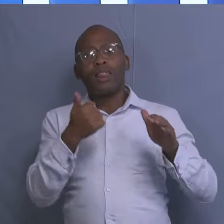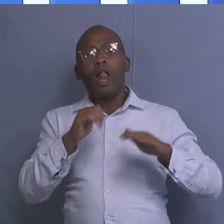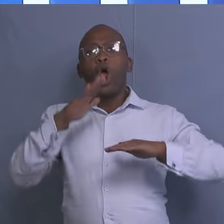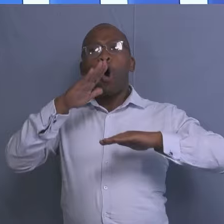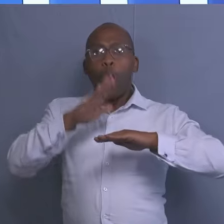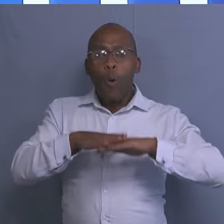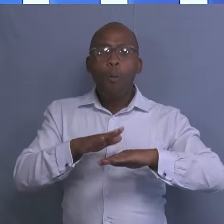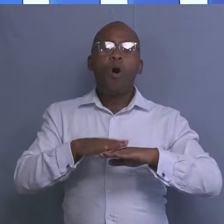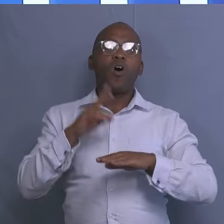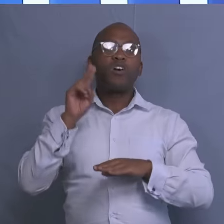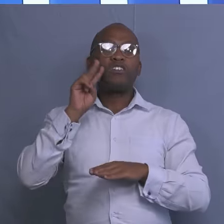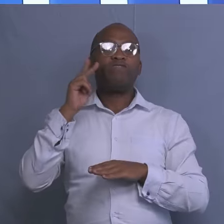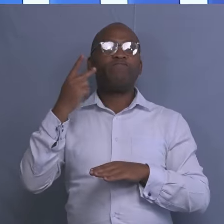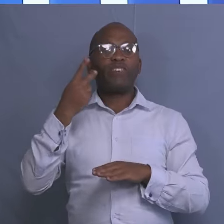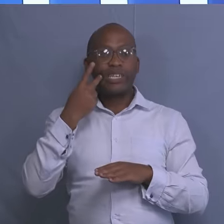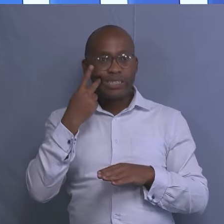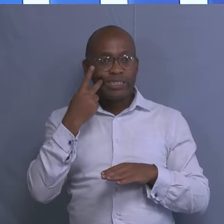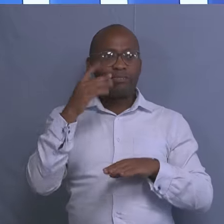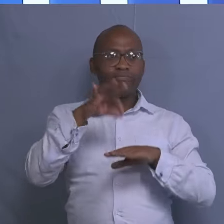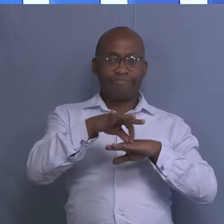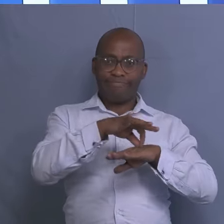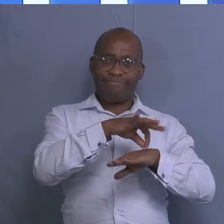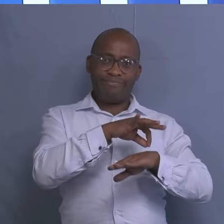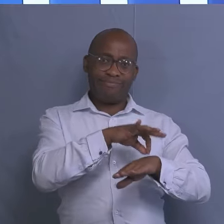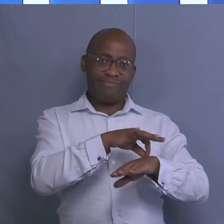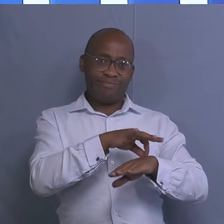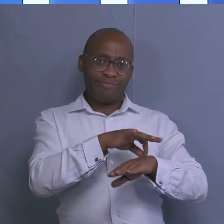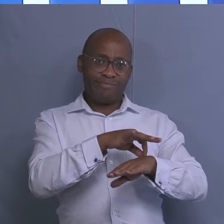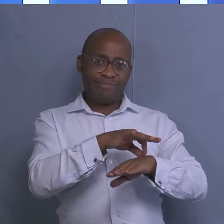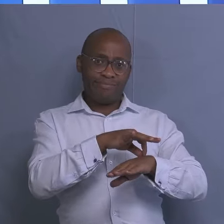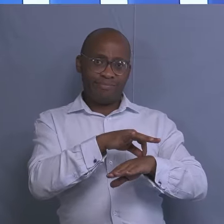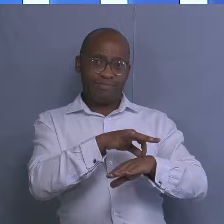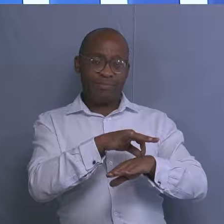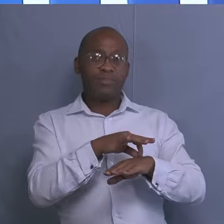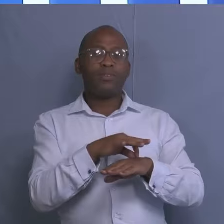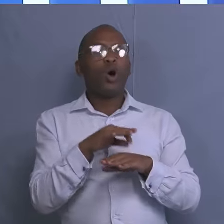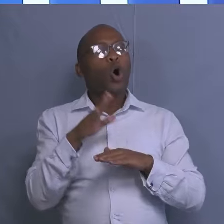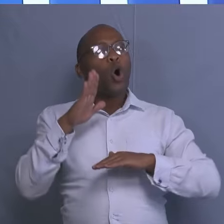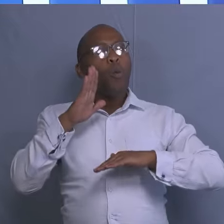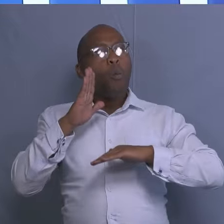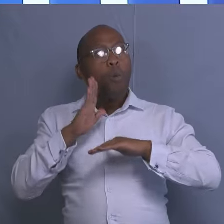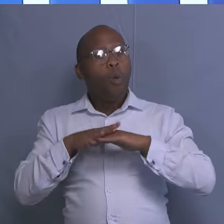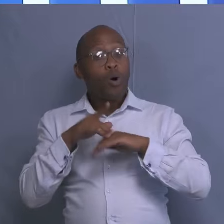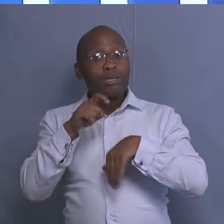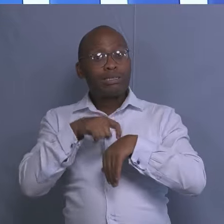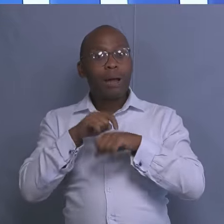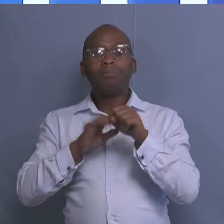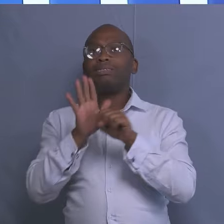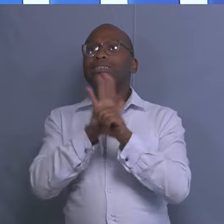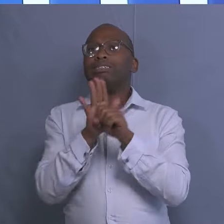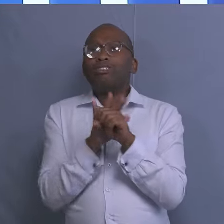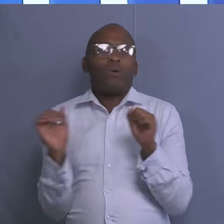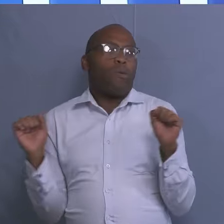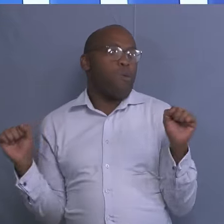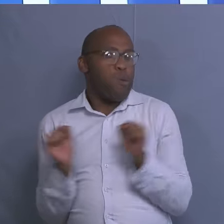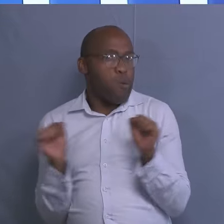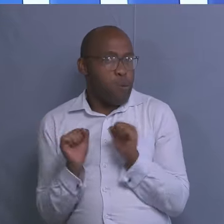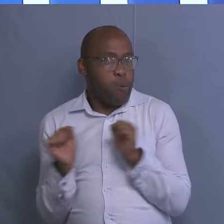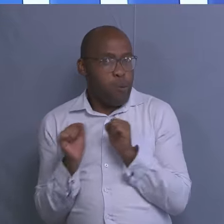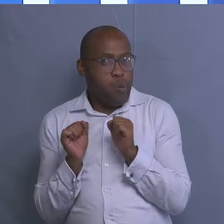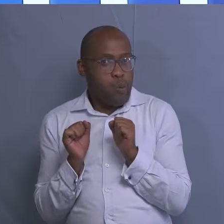needs supplementary feeding, especially in winter. Natural grass usually